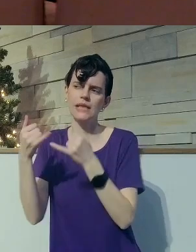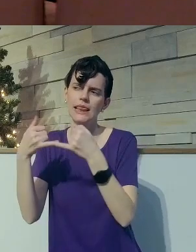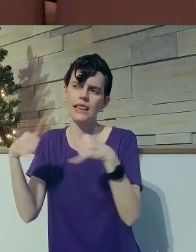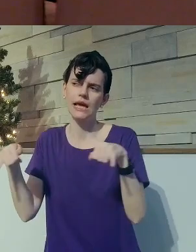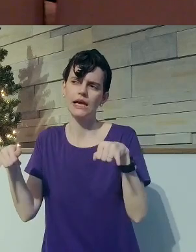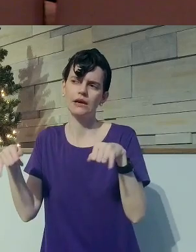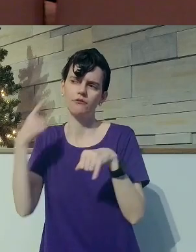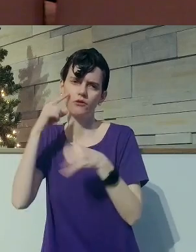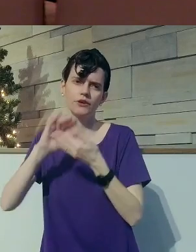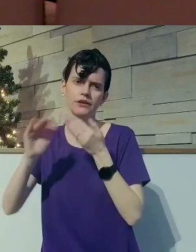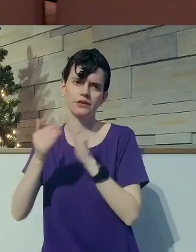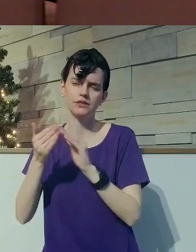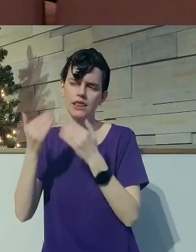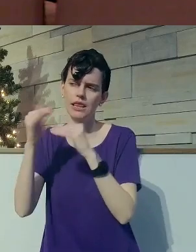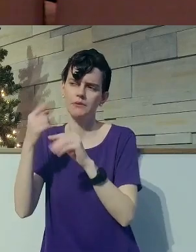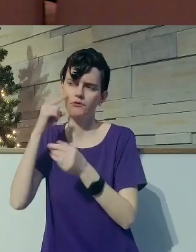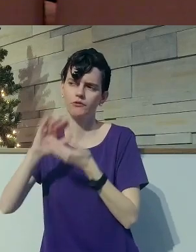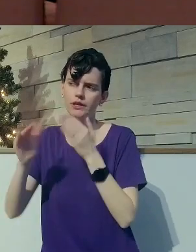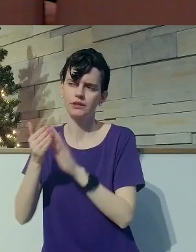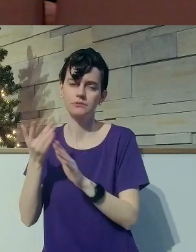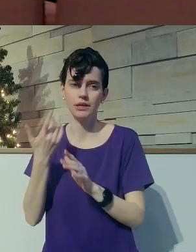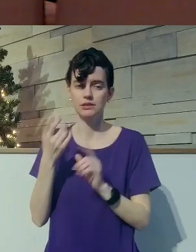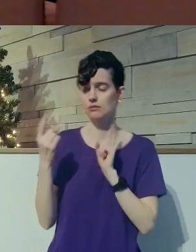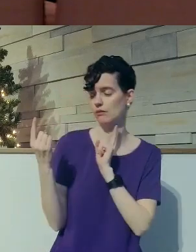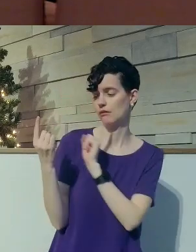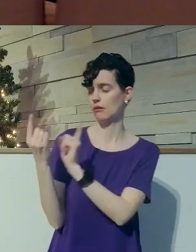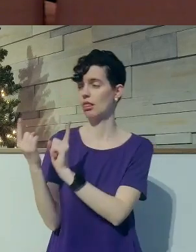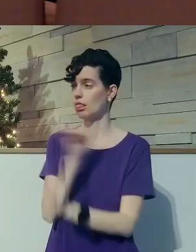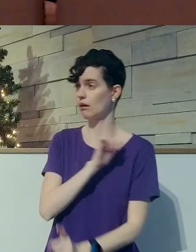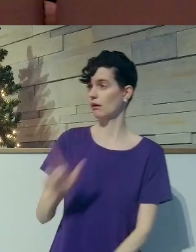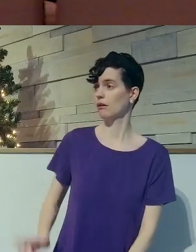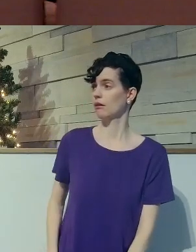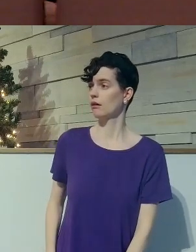limit on forgiveness? Because he comes up and he says, Lord,